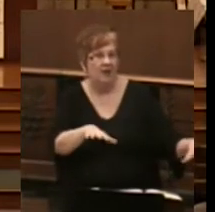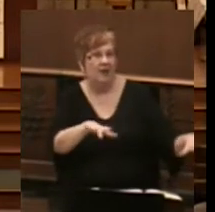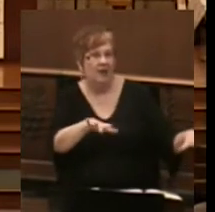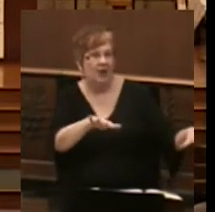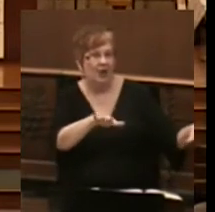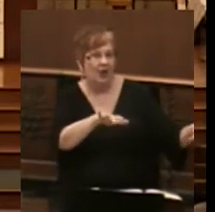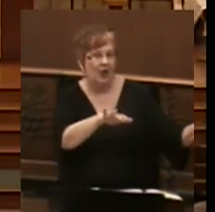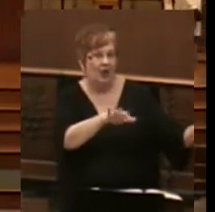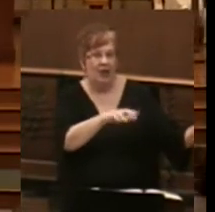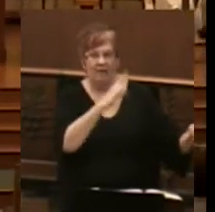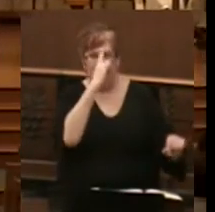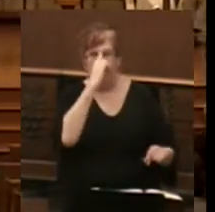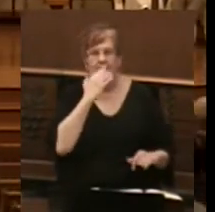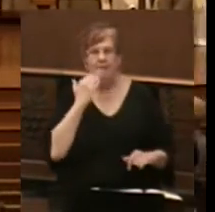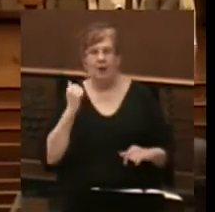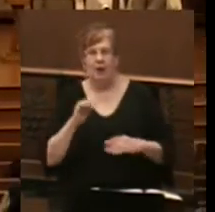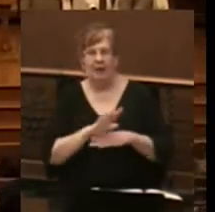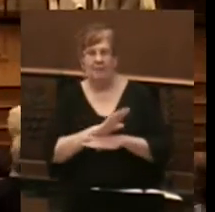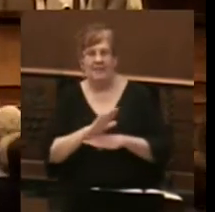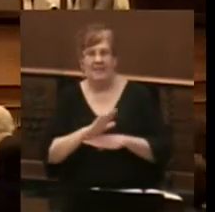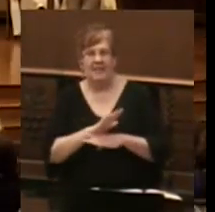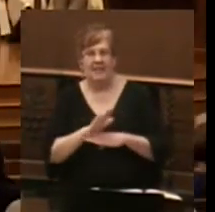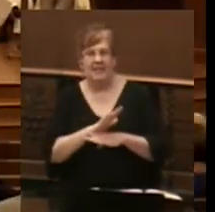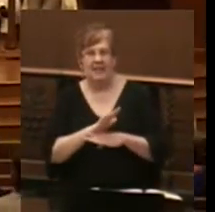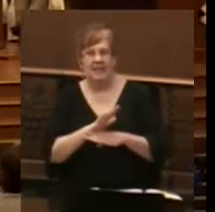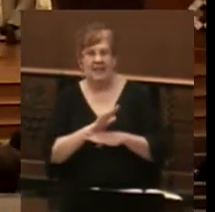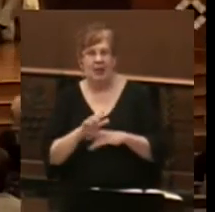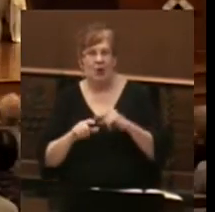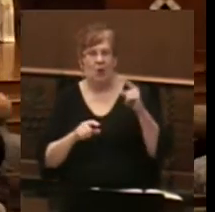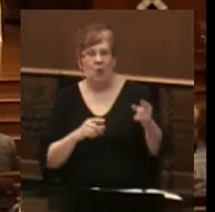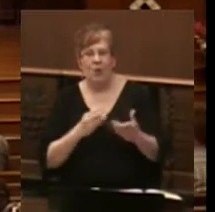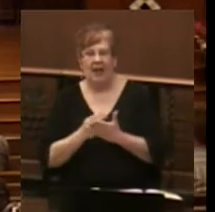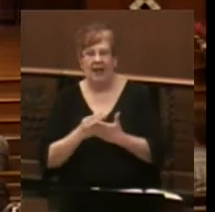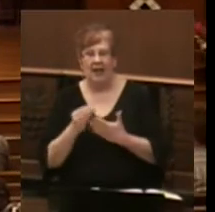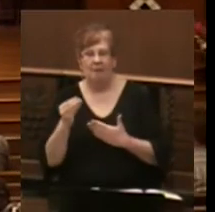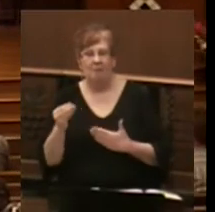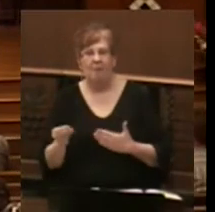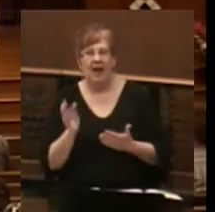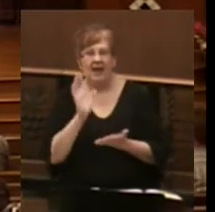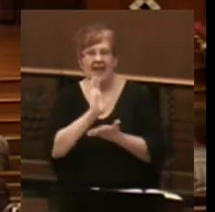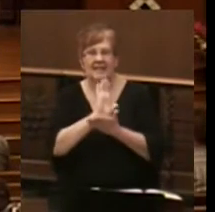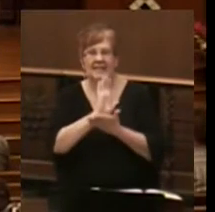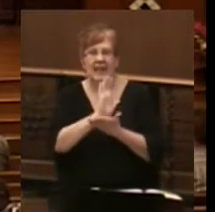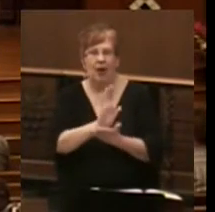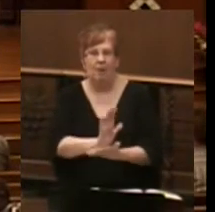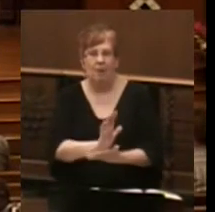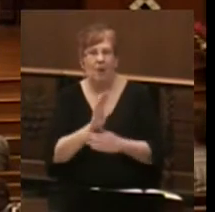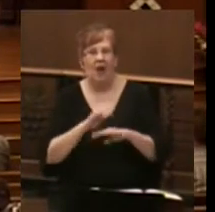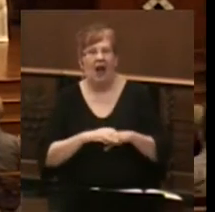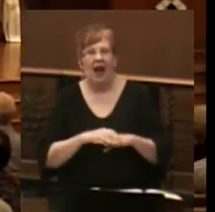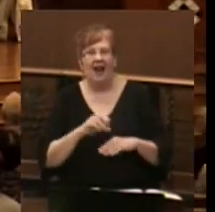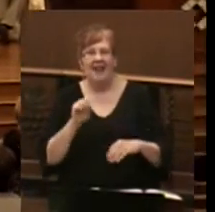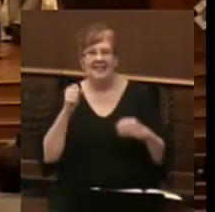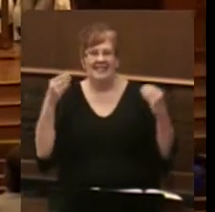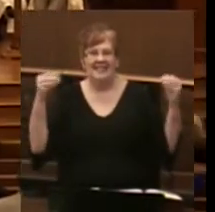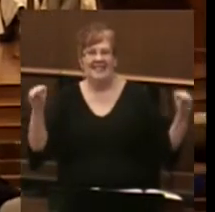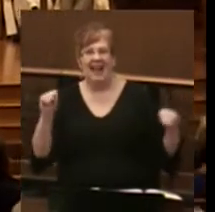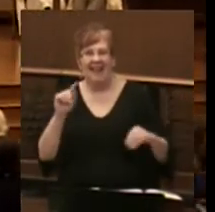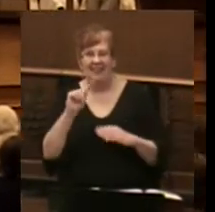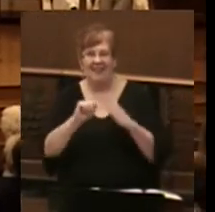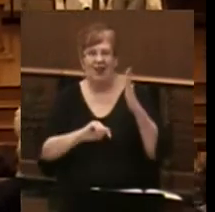garden. She thought, I better get busy. So she went and bought a sailboat. It was on sale at